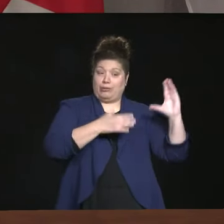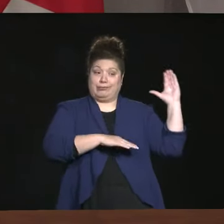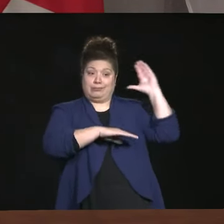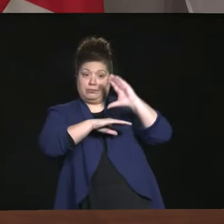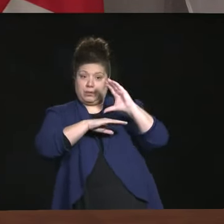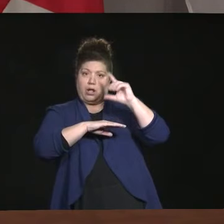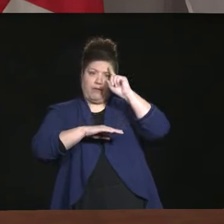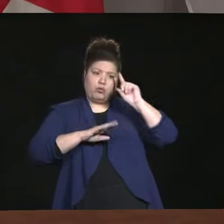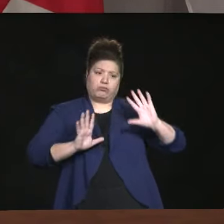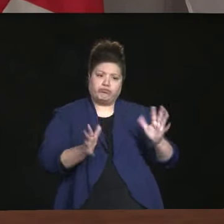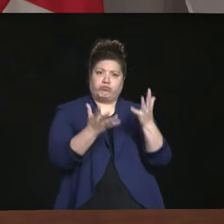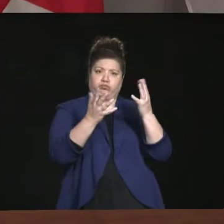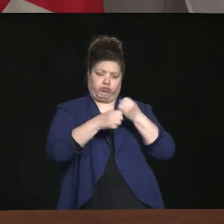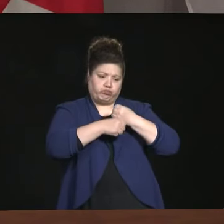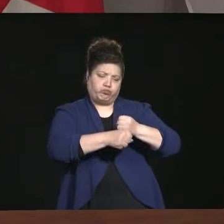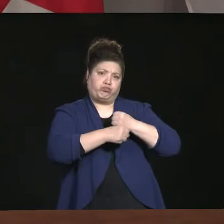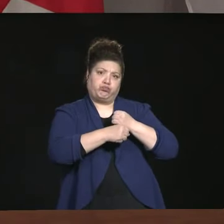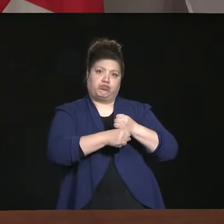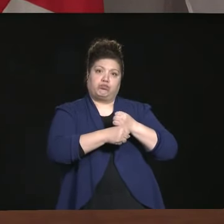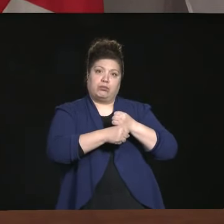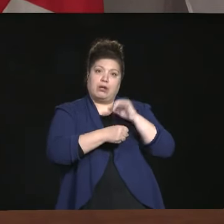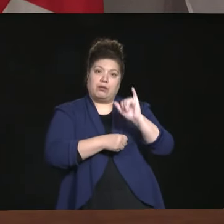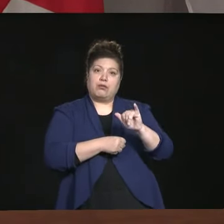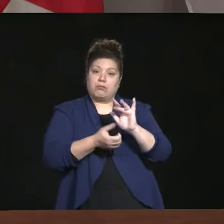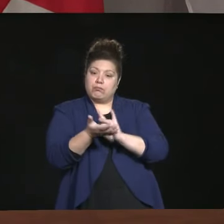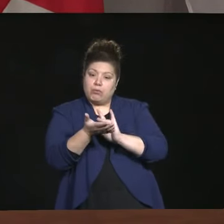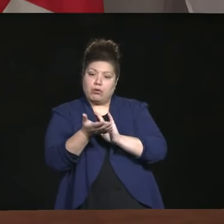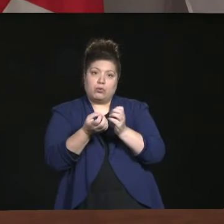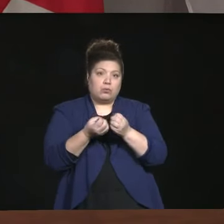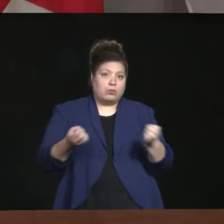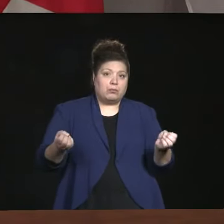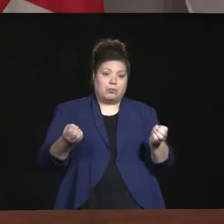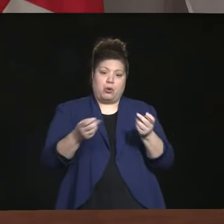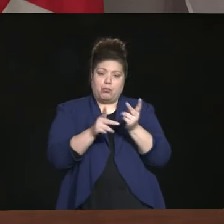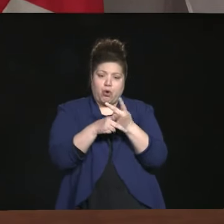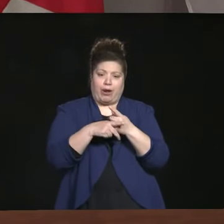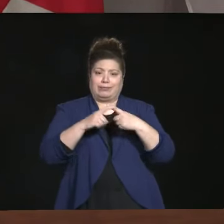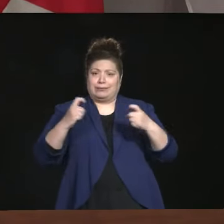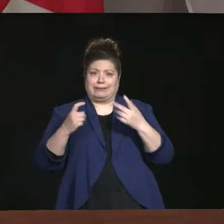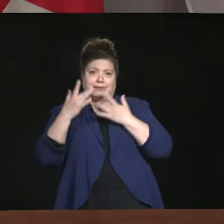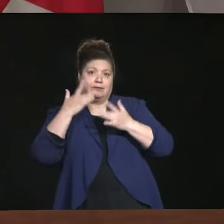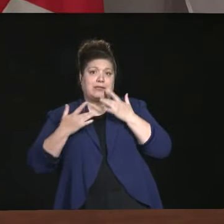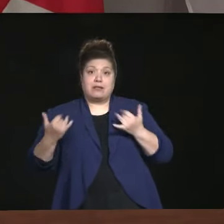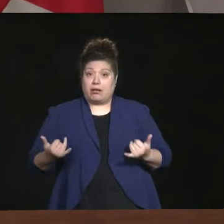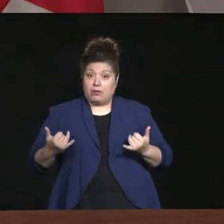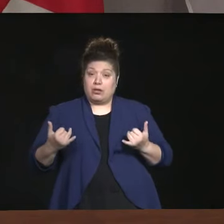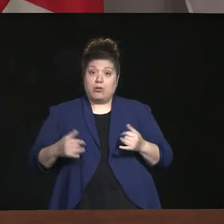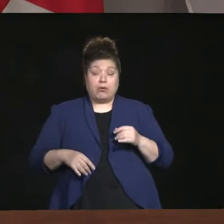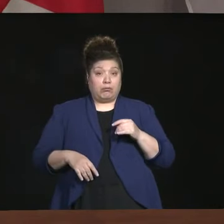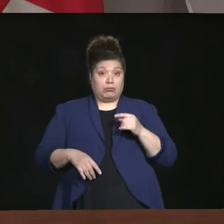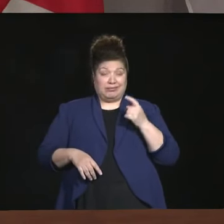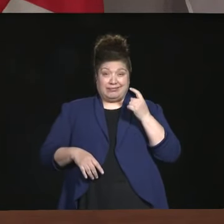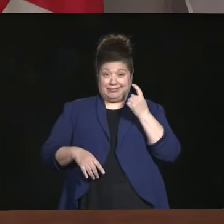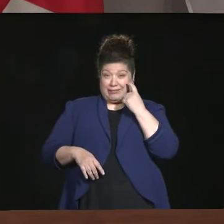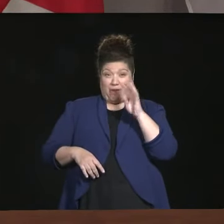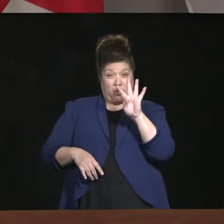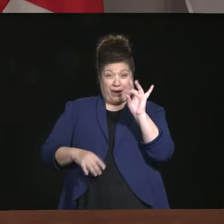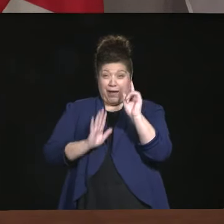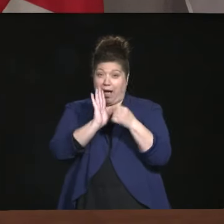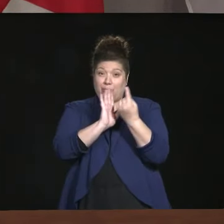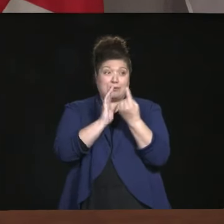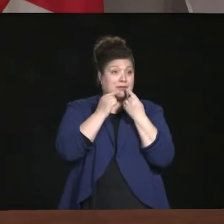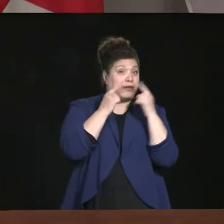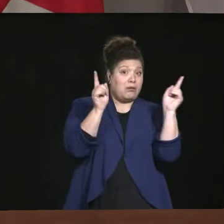equipment that are in short supply. And within 48 hours of issuing this call, the Supercluster reviewed and